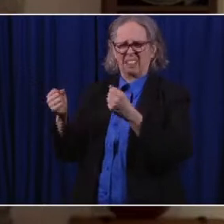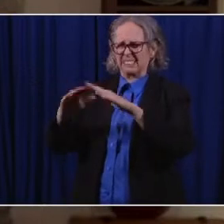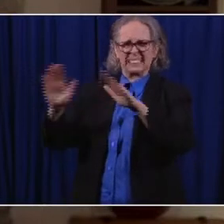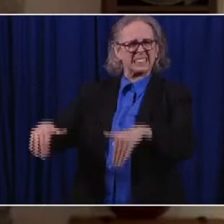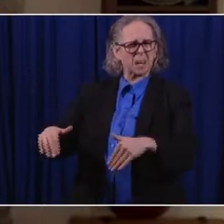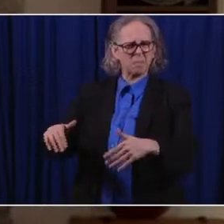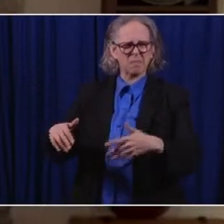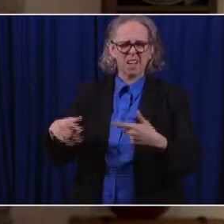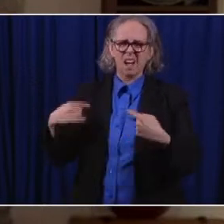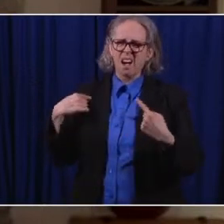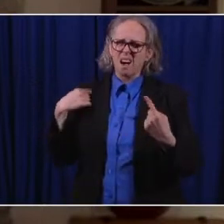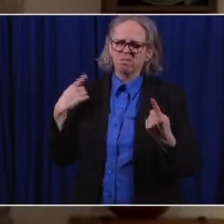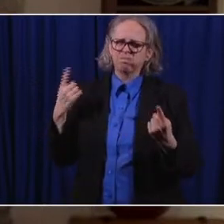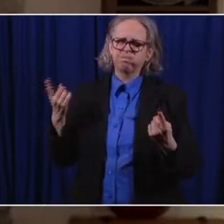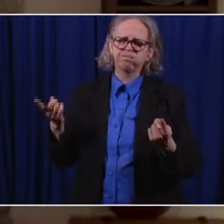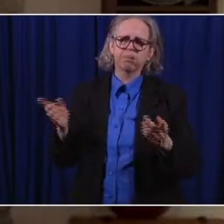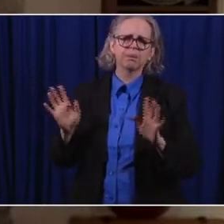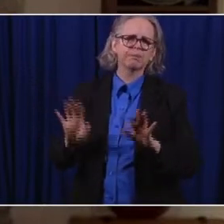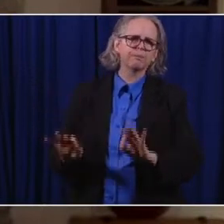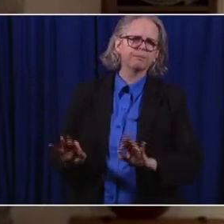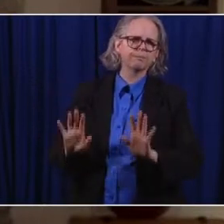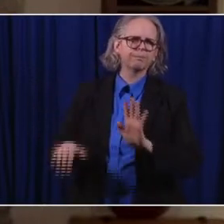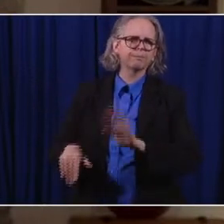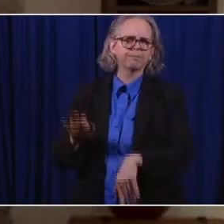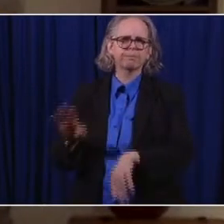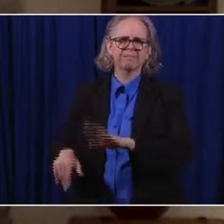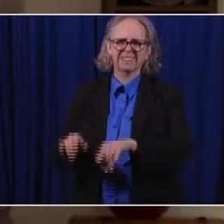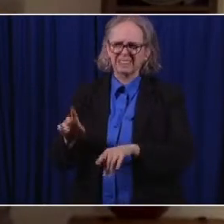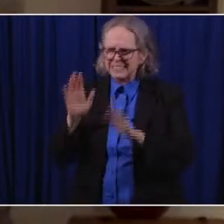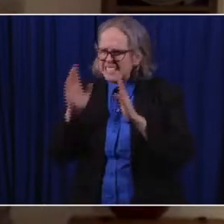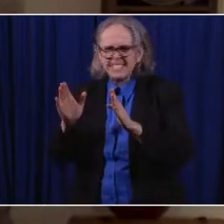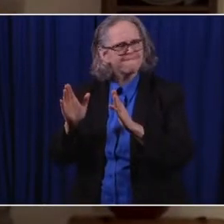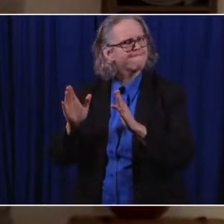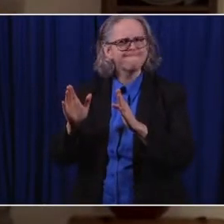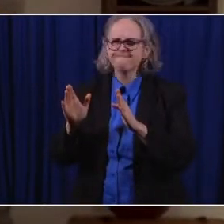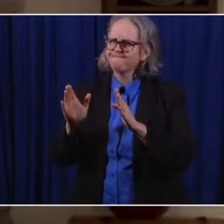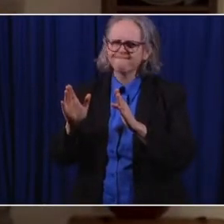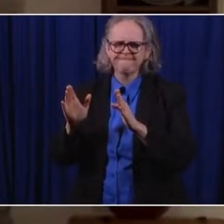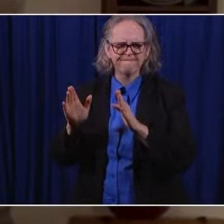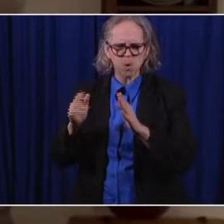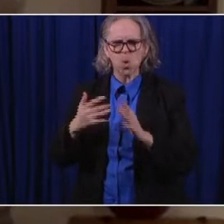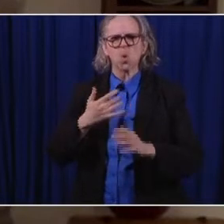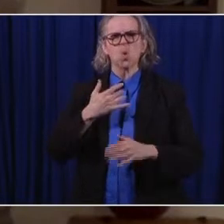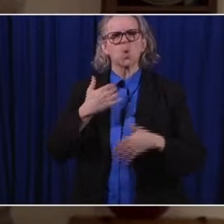long. And, one of the lessons from this pandemic is